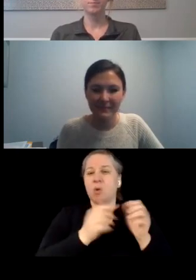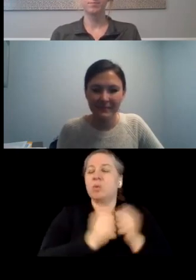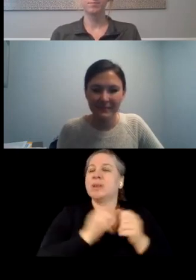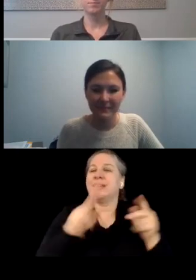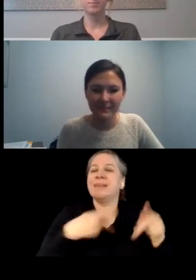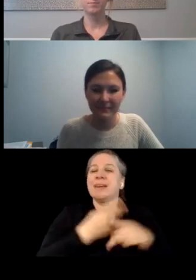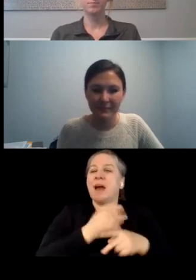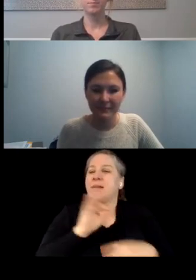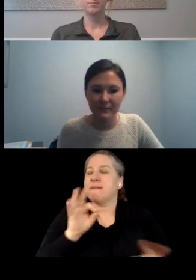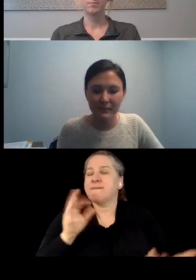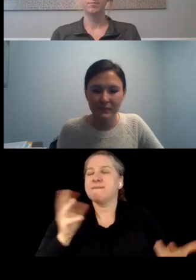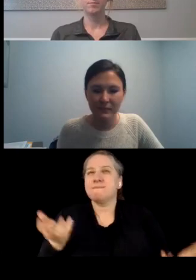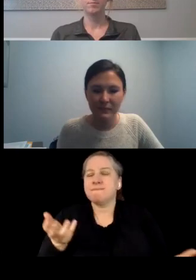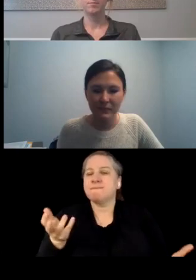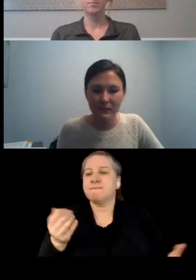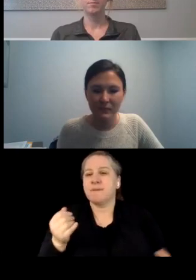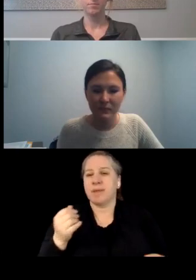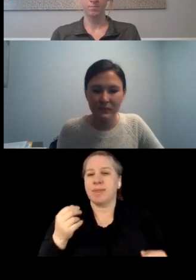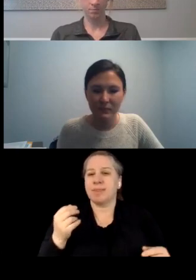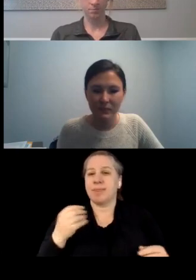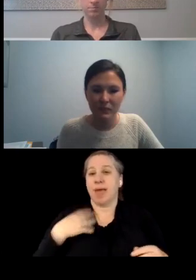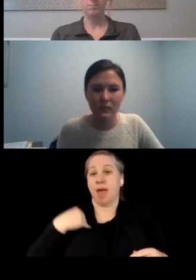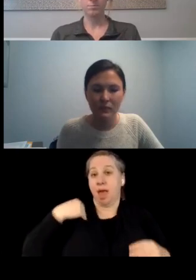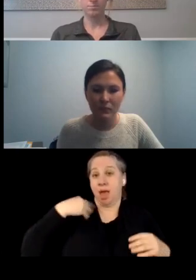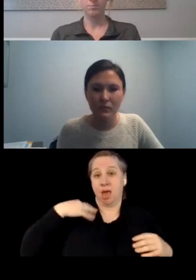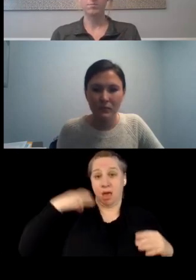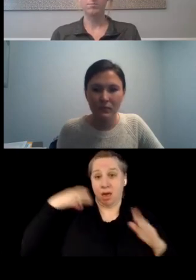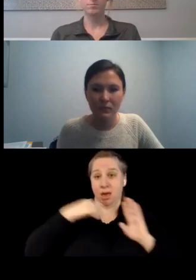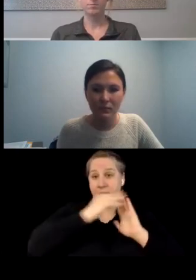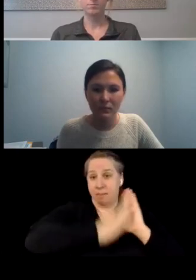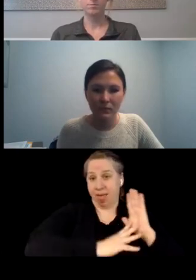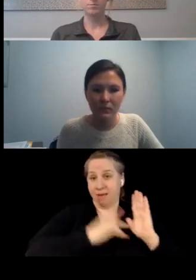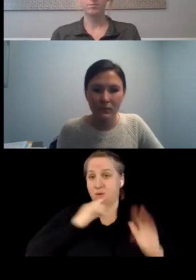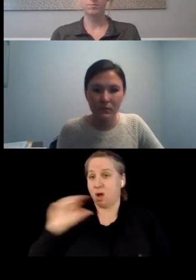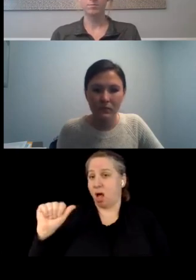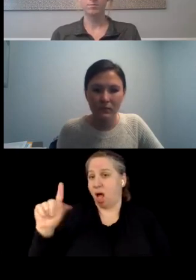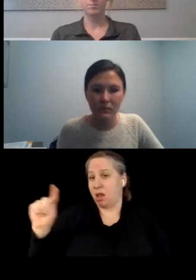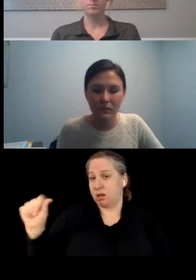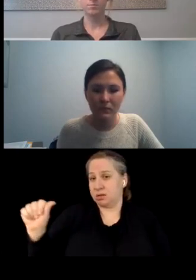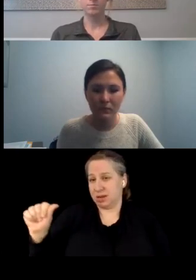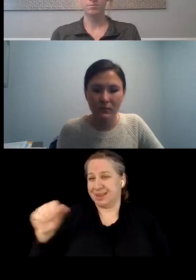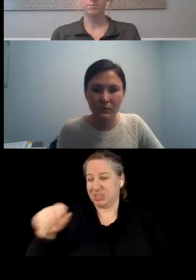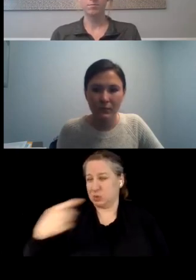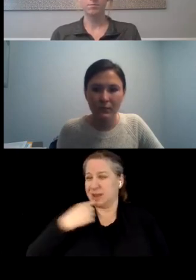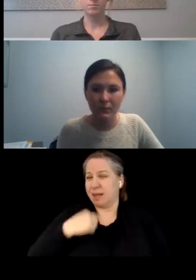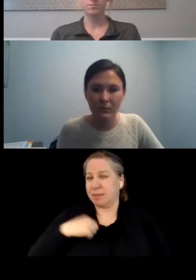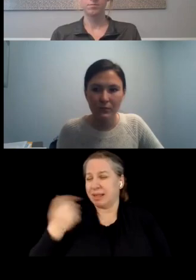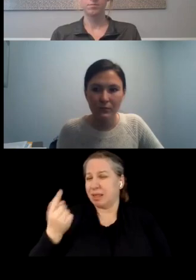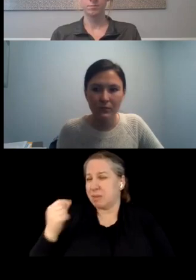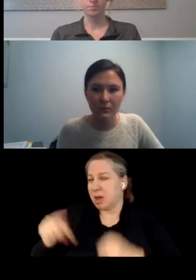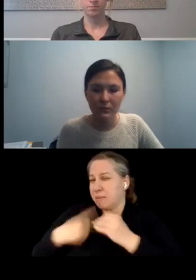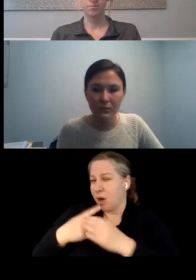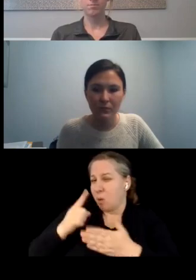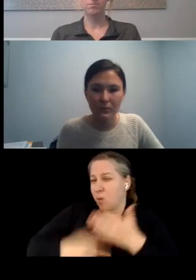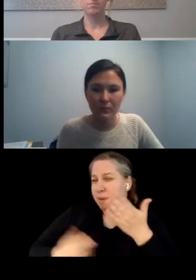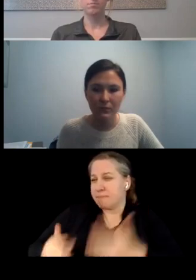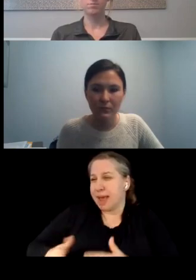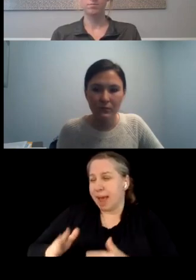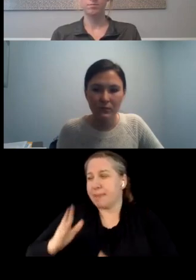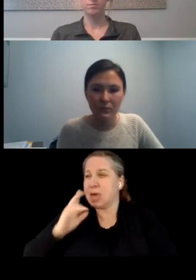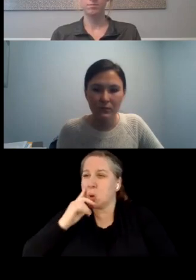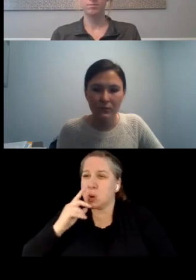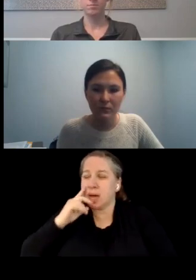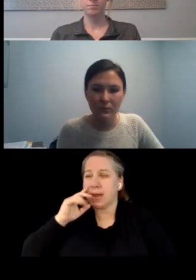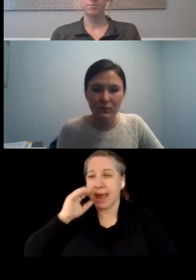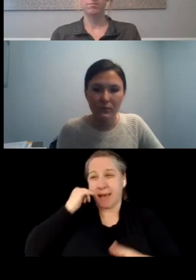the application, applying for Alta. Can you tell me a little bit about maybe what might catch your eye when looking